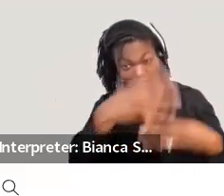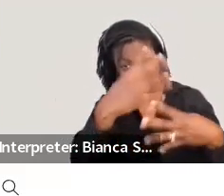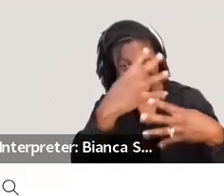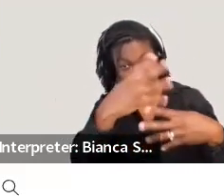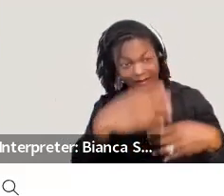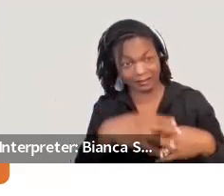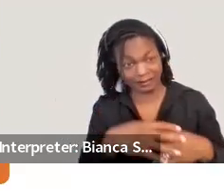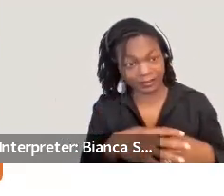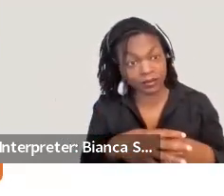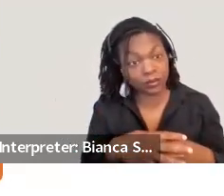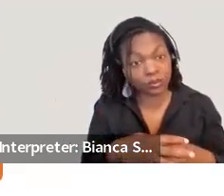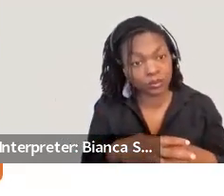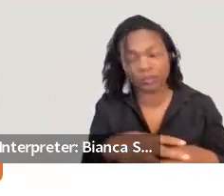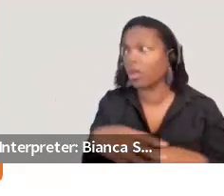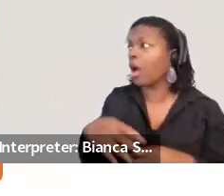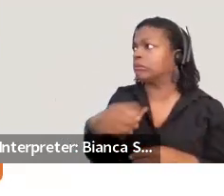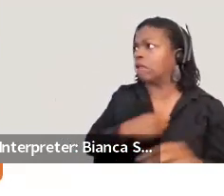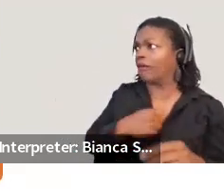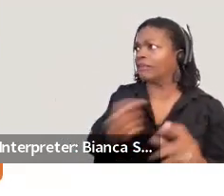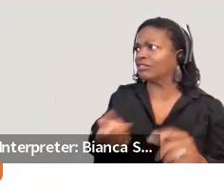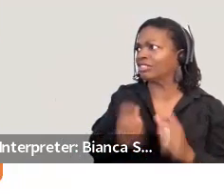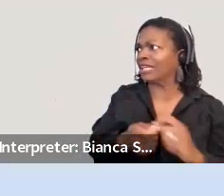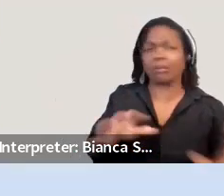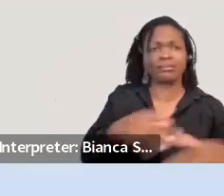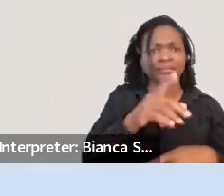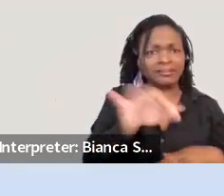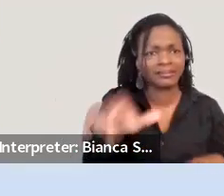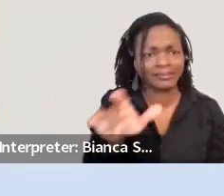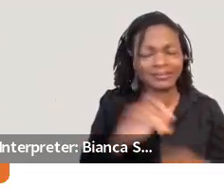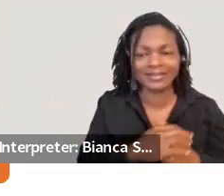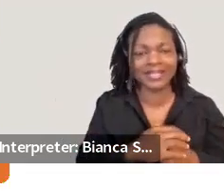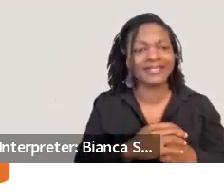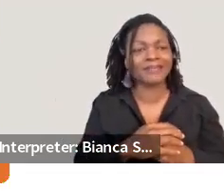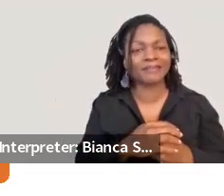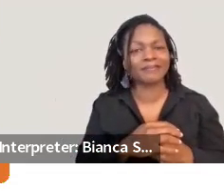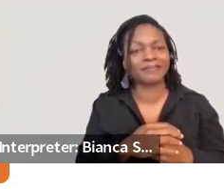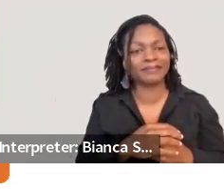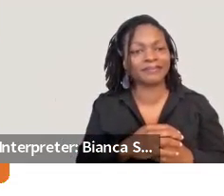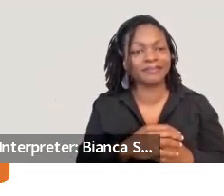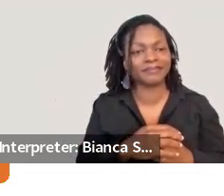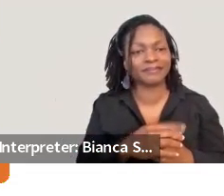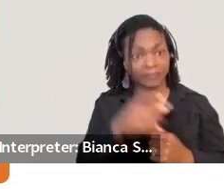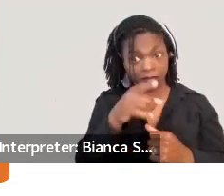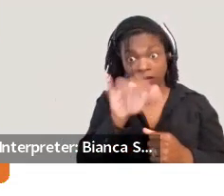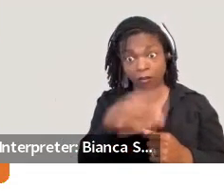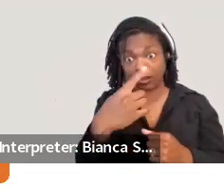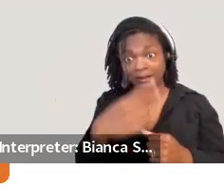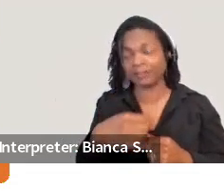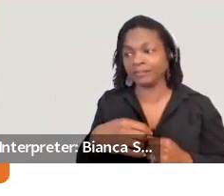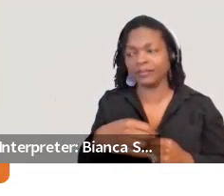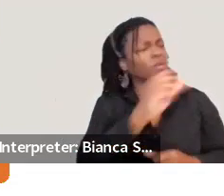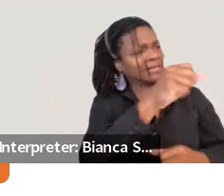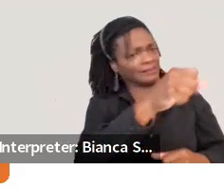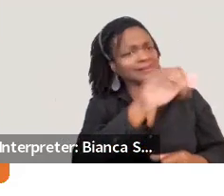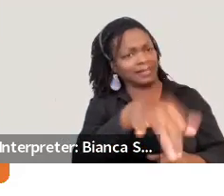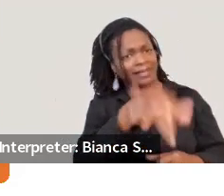Oh, whoops, sorry. It's okay. Sorry. Yeah, scrolling down on this page or Yep. the home page. Yep. So